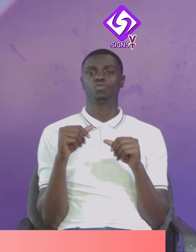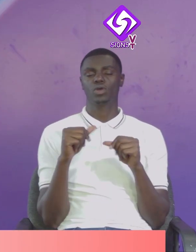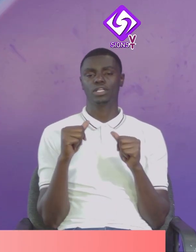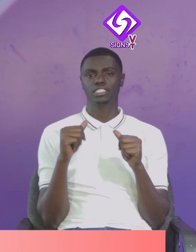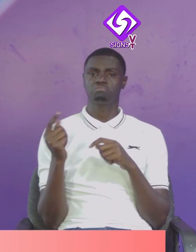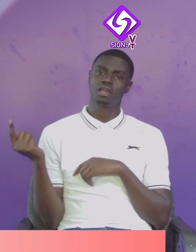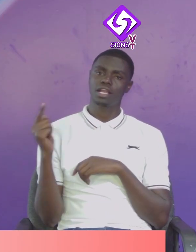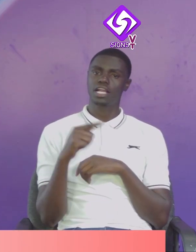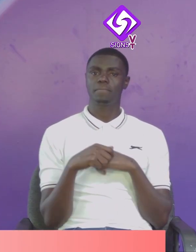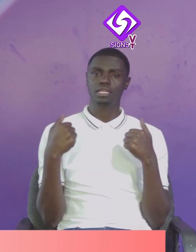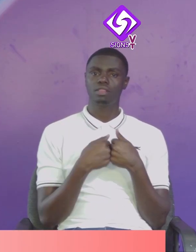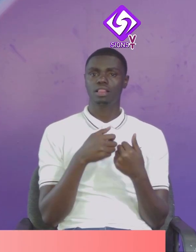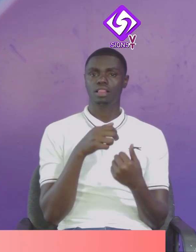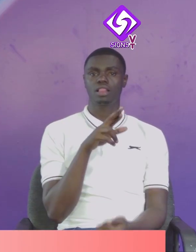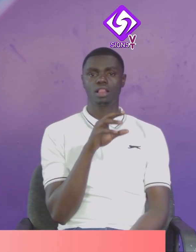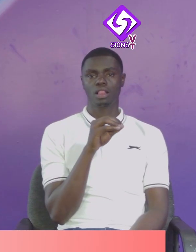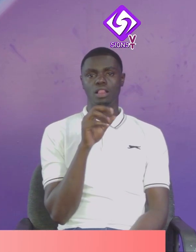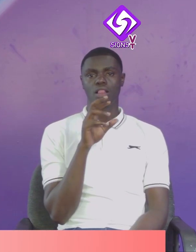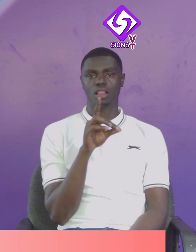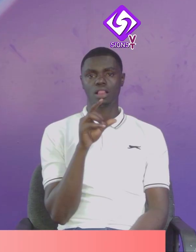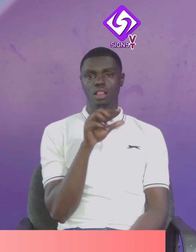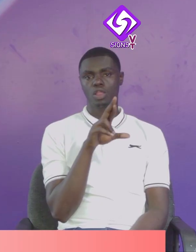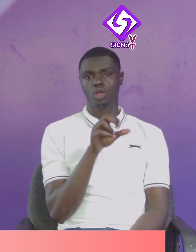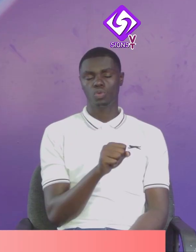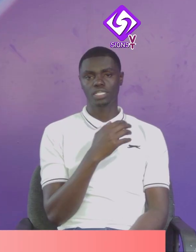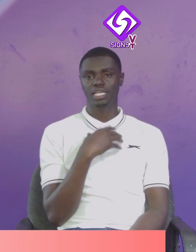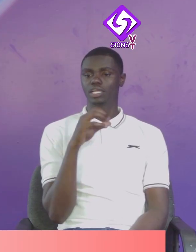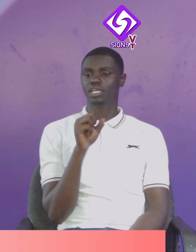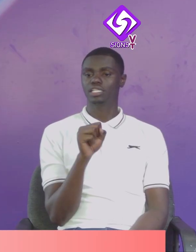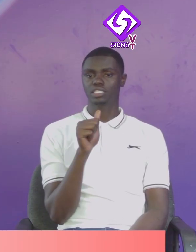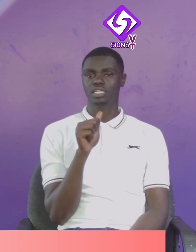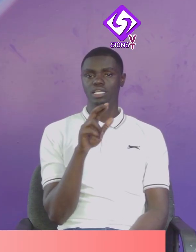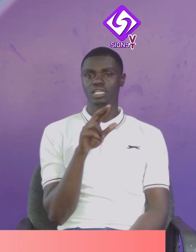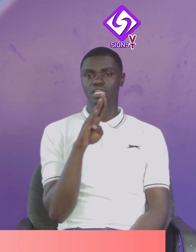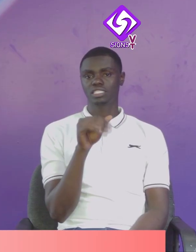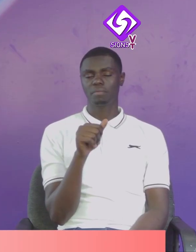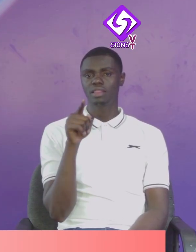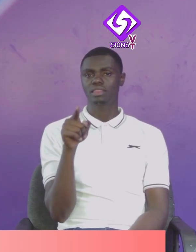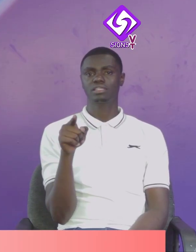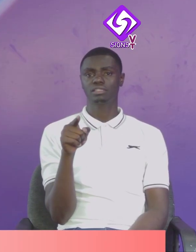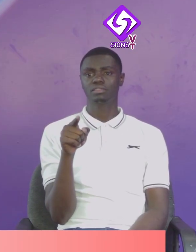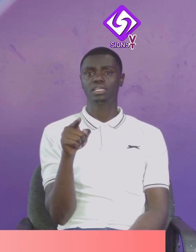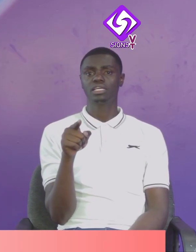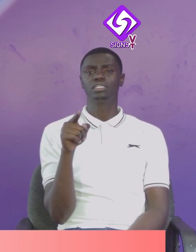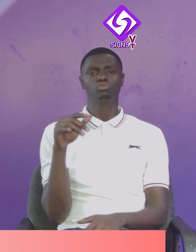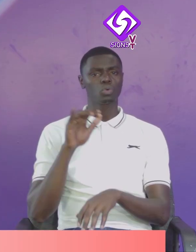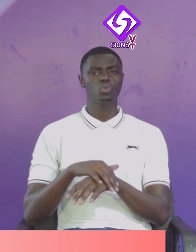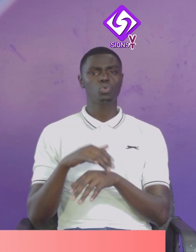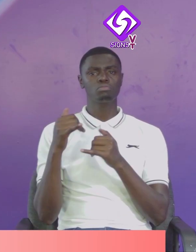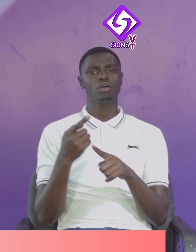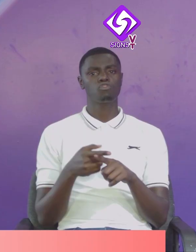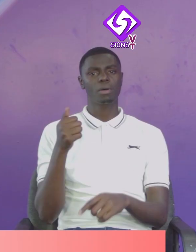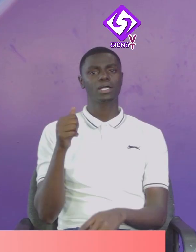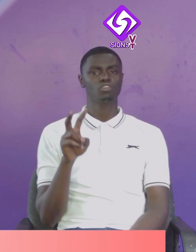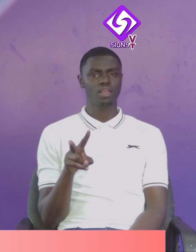coming in against Morgan Rogers, of course, against Serbia also. That's another scope depth. Morgan Rogers being a good player from Aston Villa who